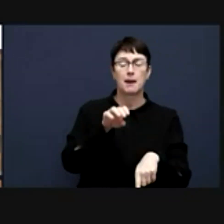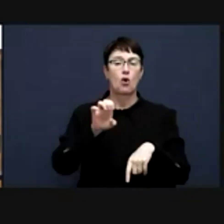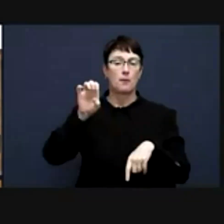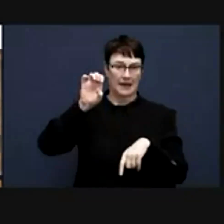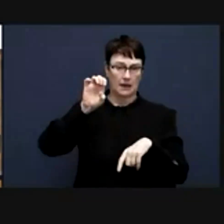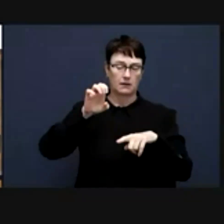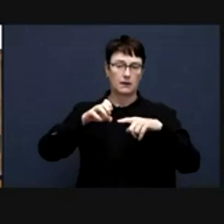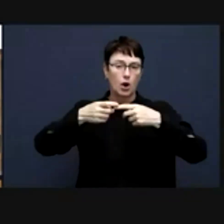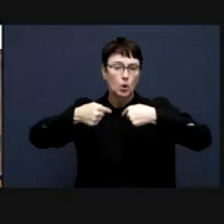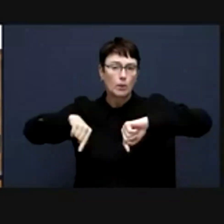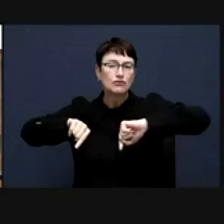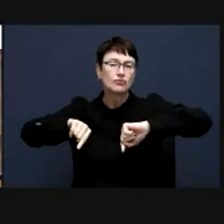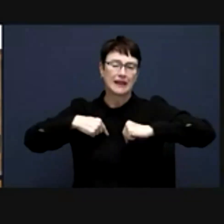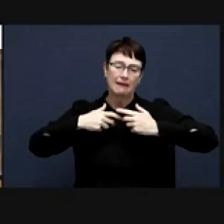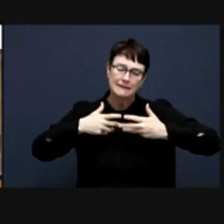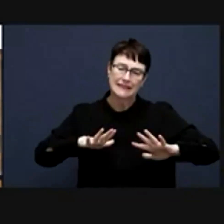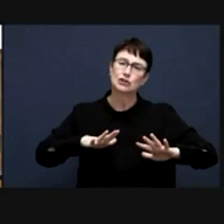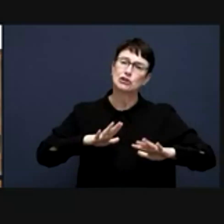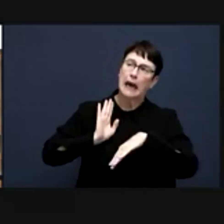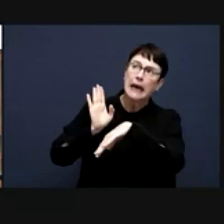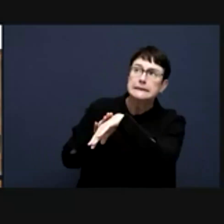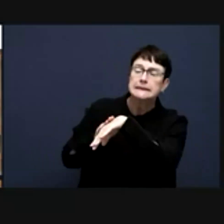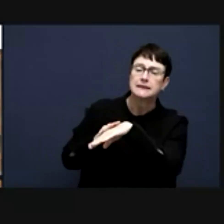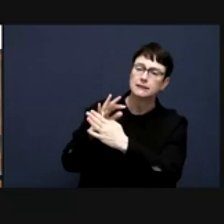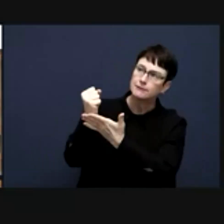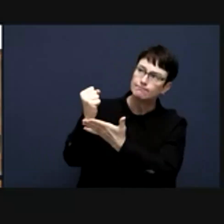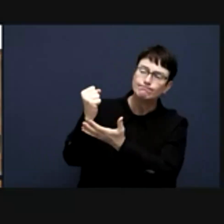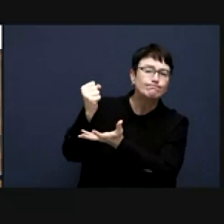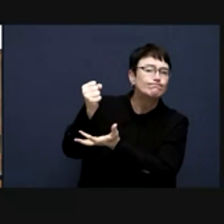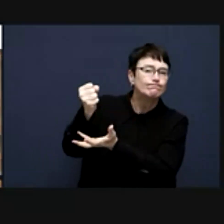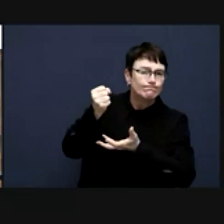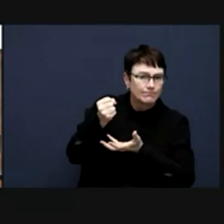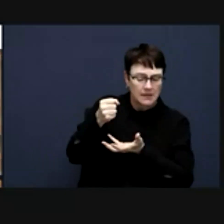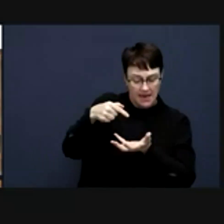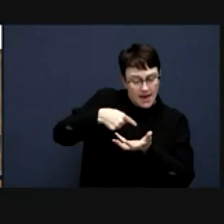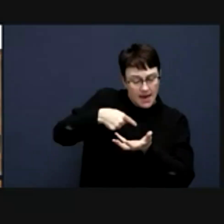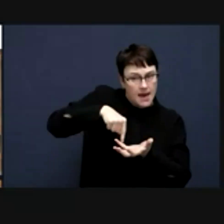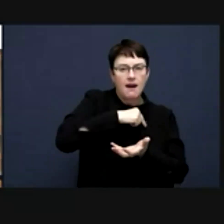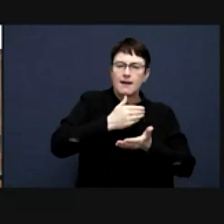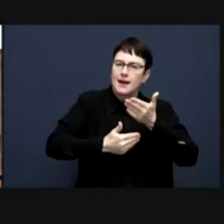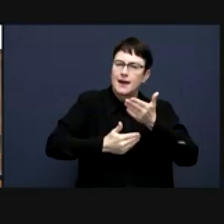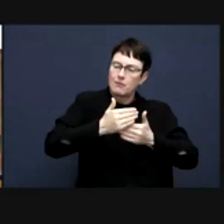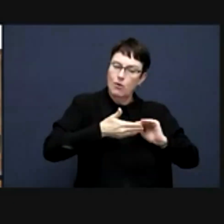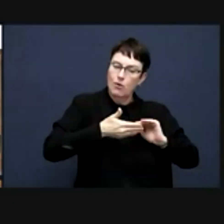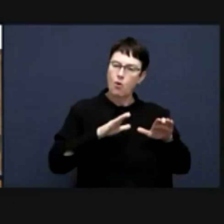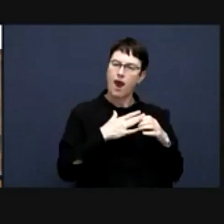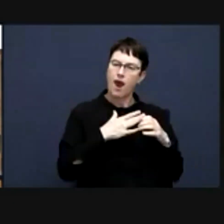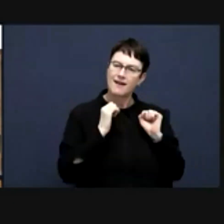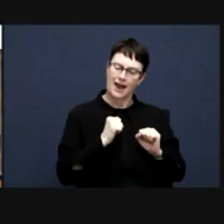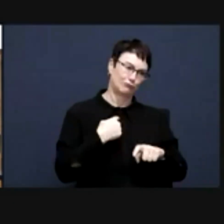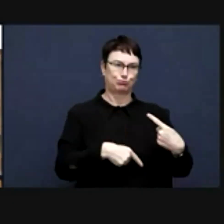the possibility to really build the expertise internally in the disability organizations to contribute to